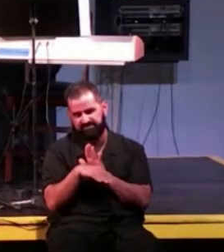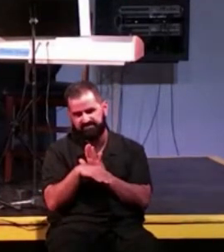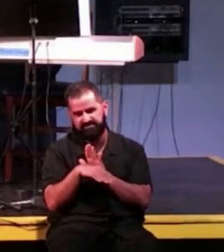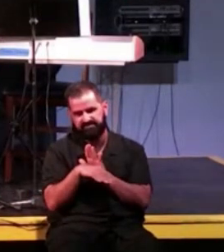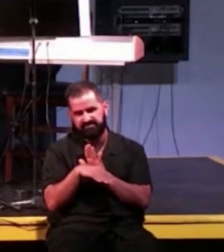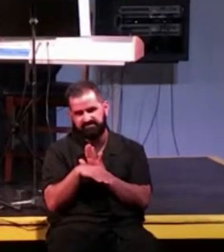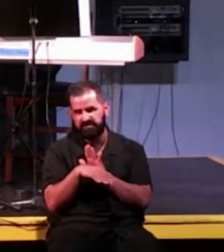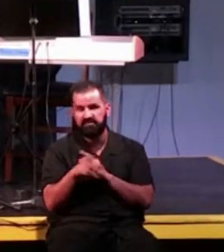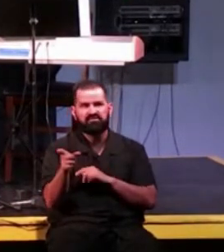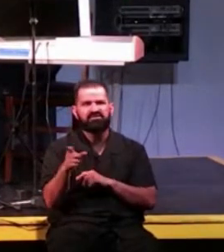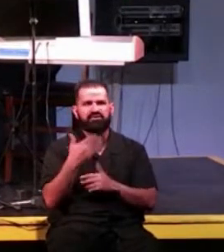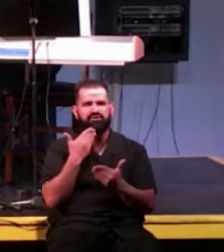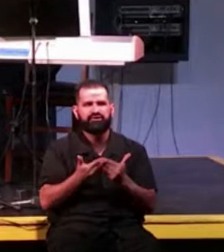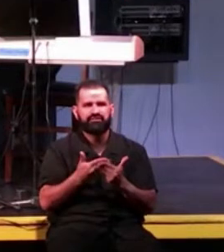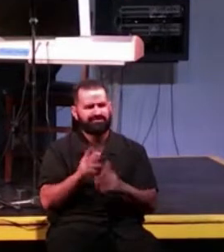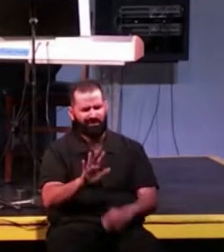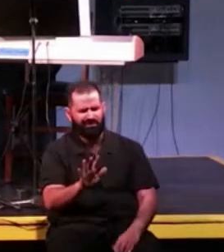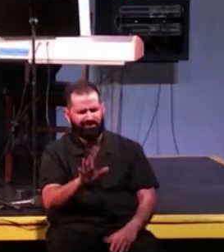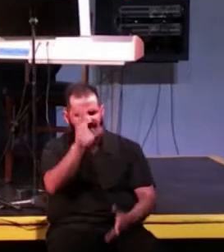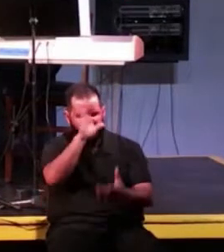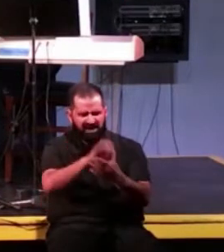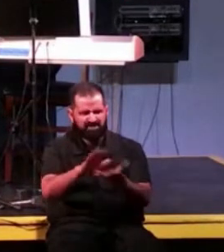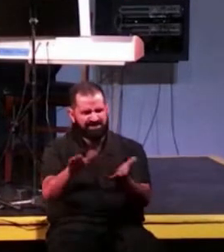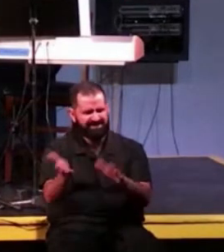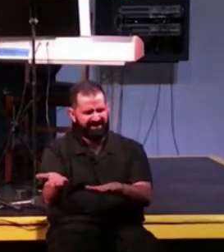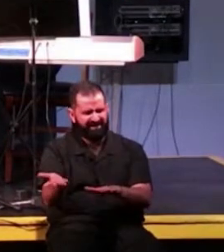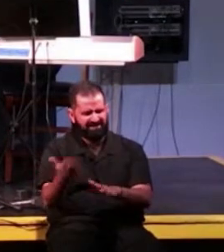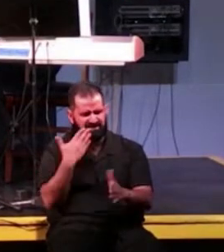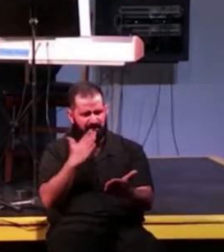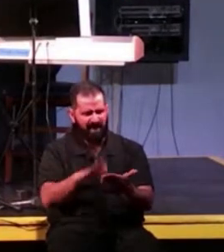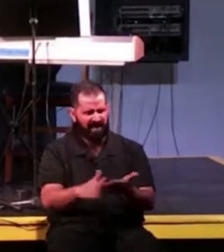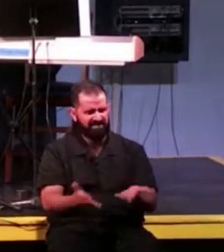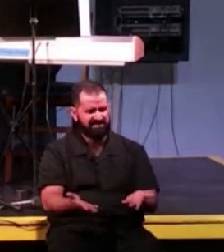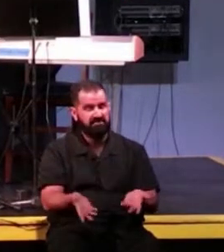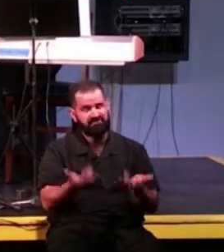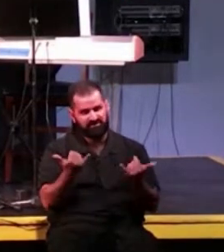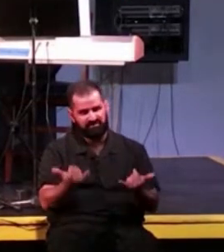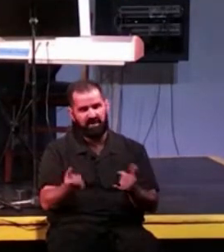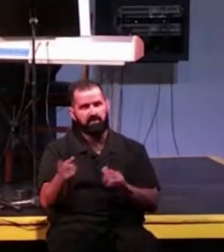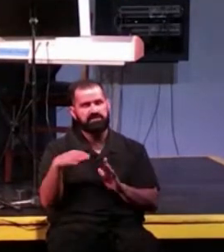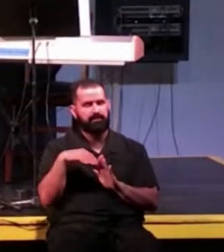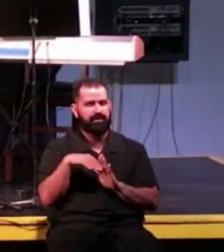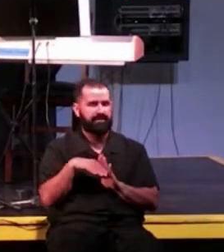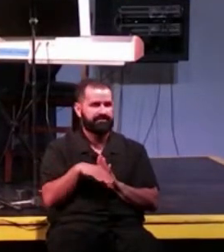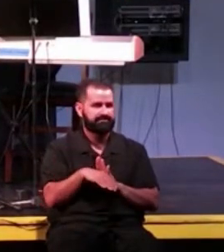Good. No, it's not good. Husband dies, and now it's bad.